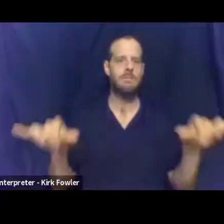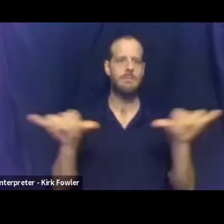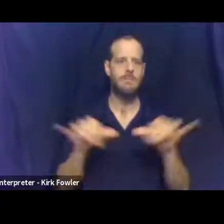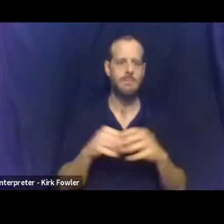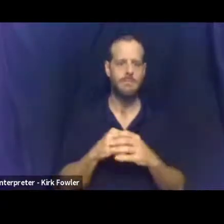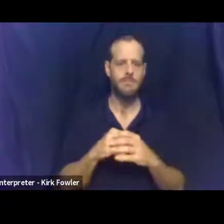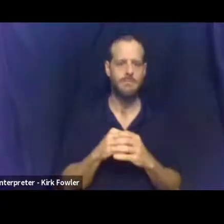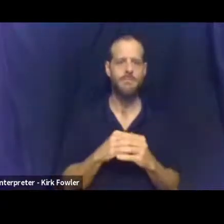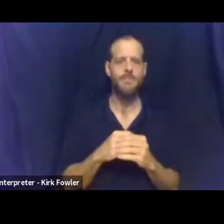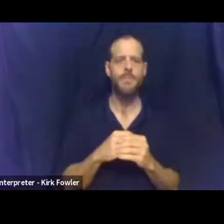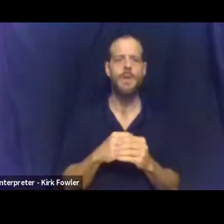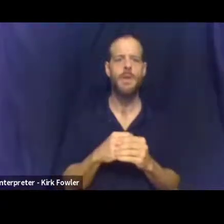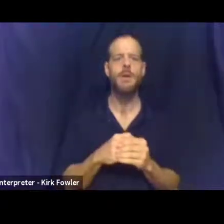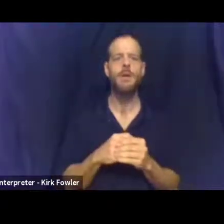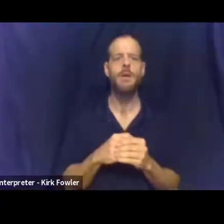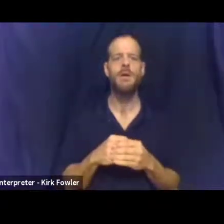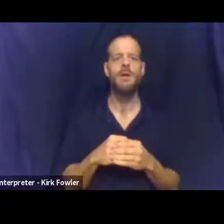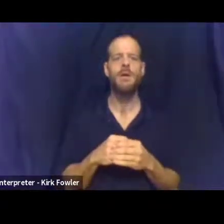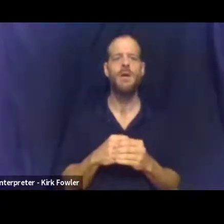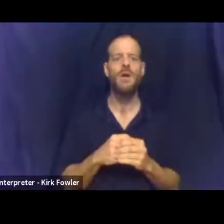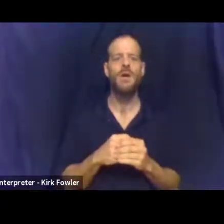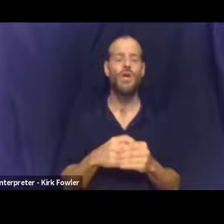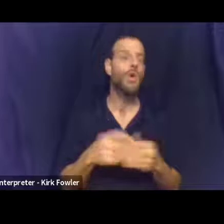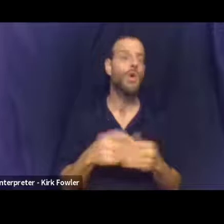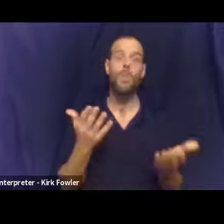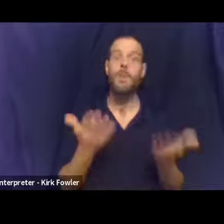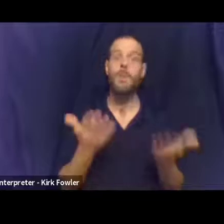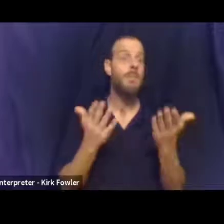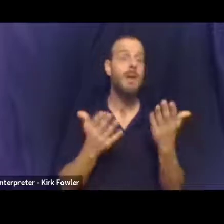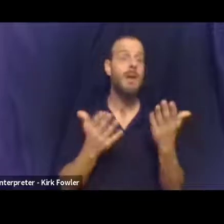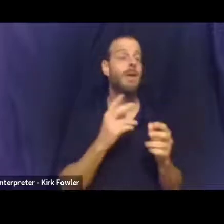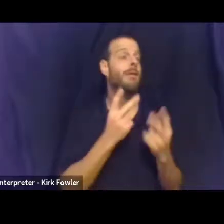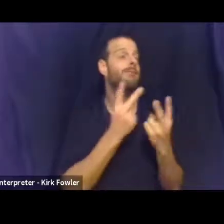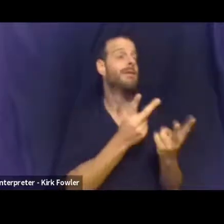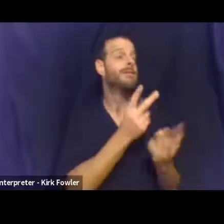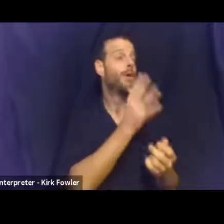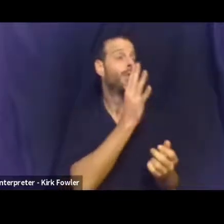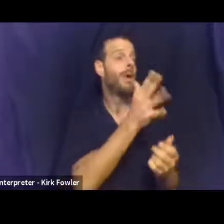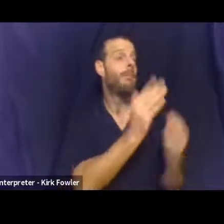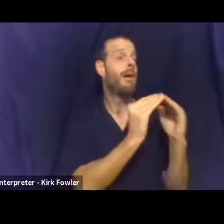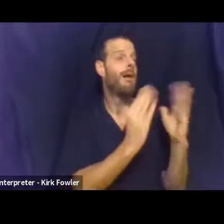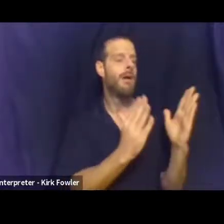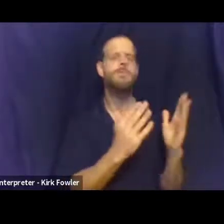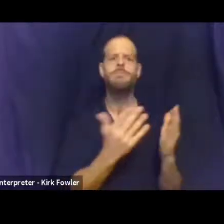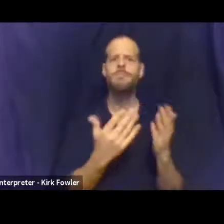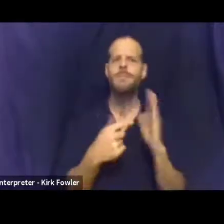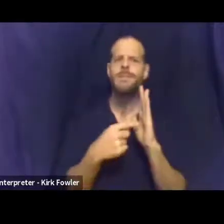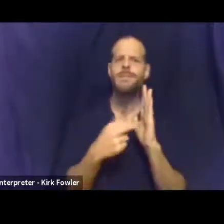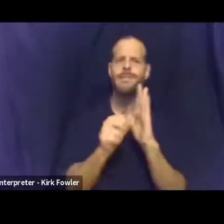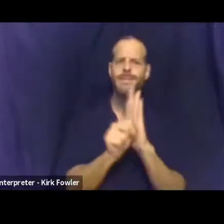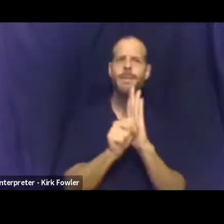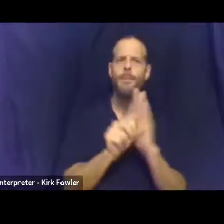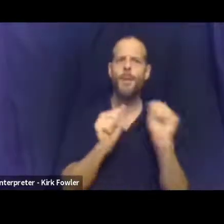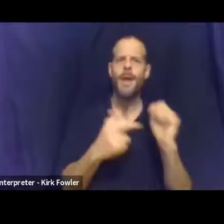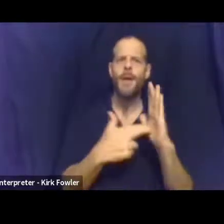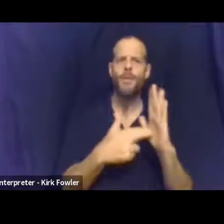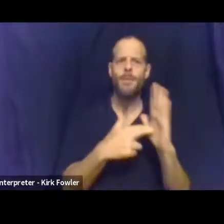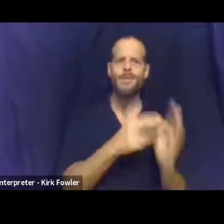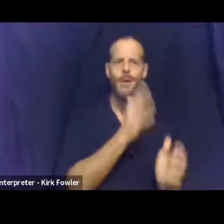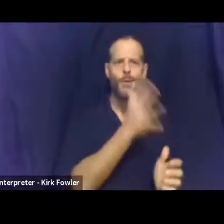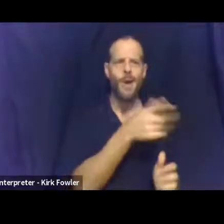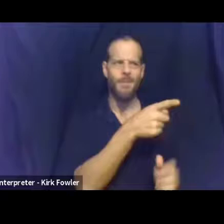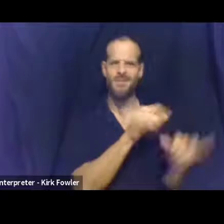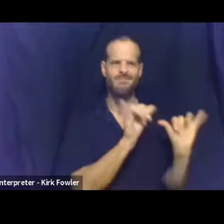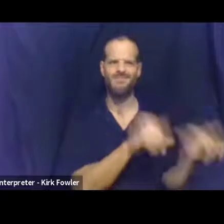you're going to grandma's house, you may just have a symbol for grandma that represents both her and the location, um, and whatever they're doing. So